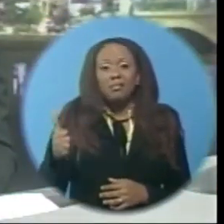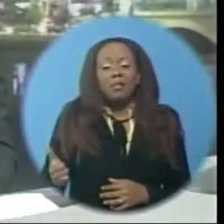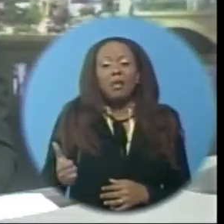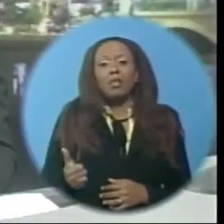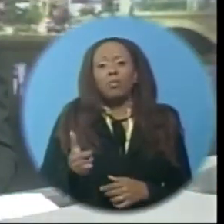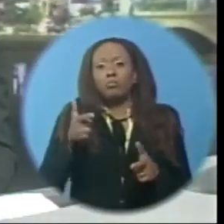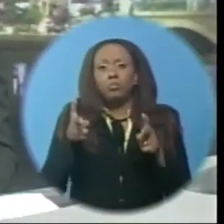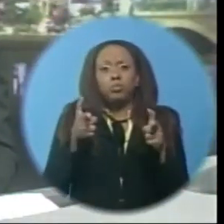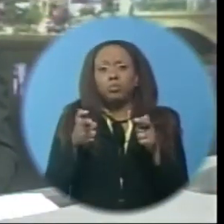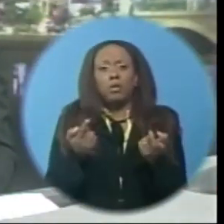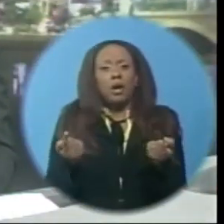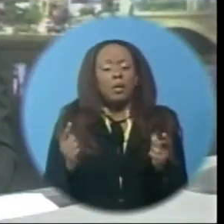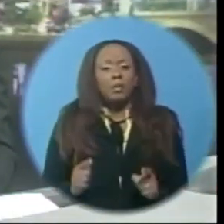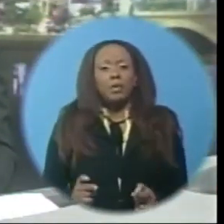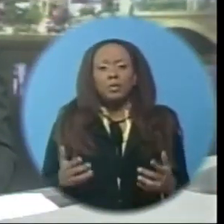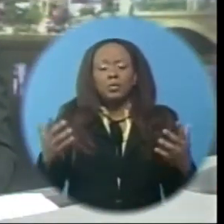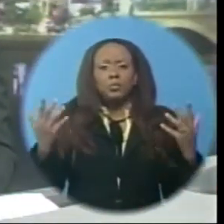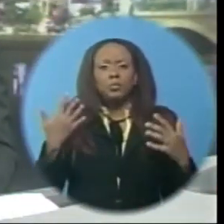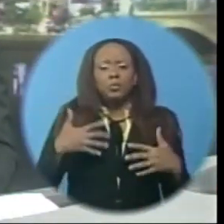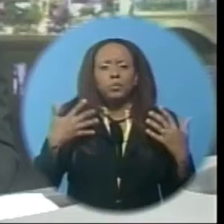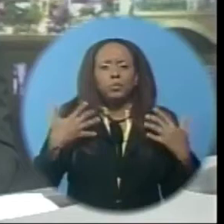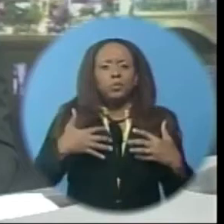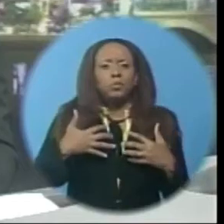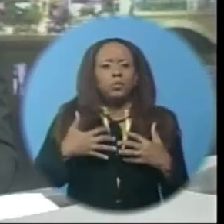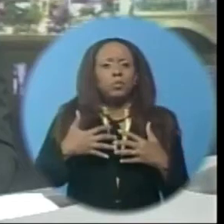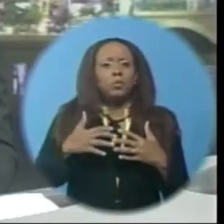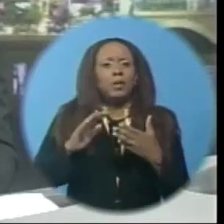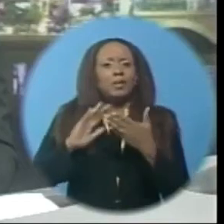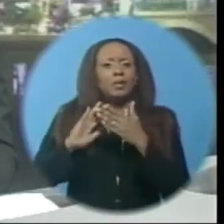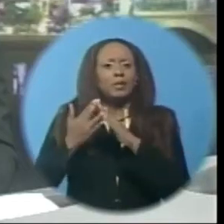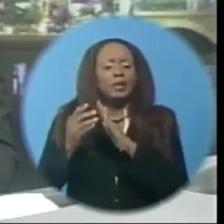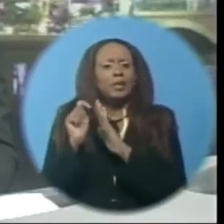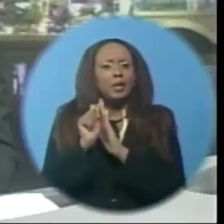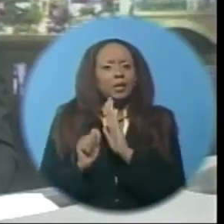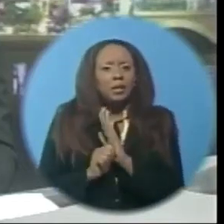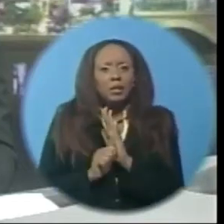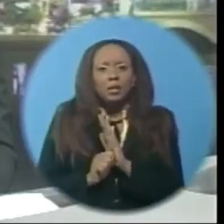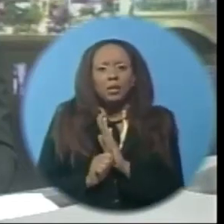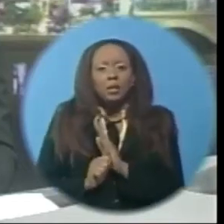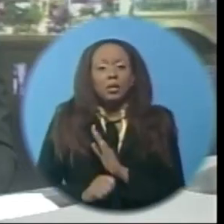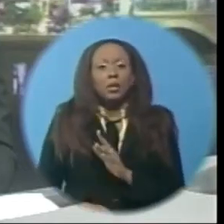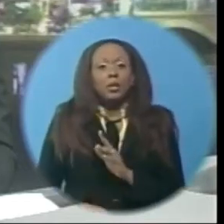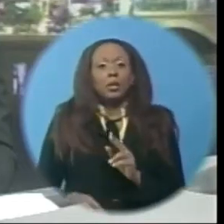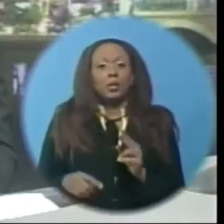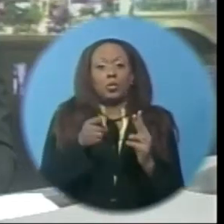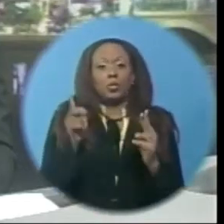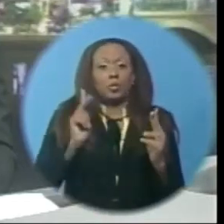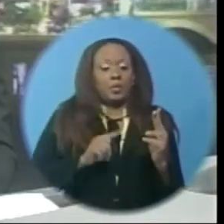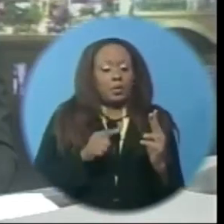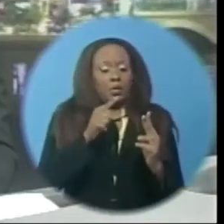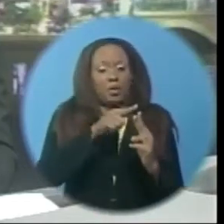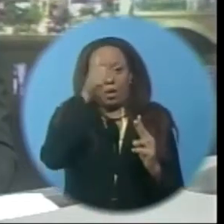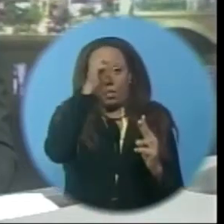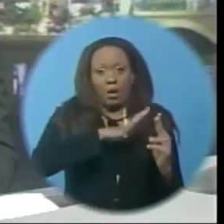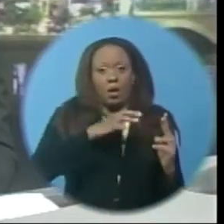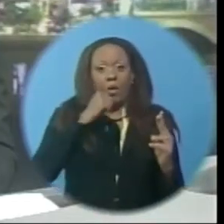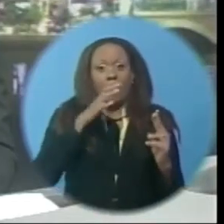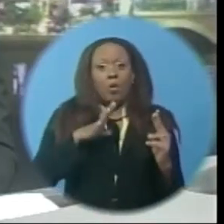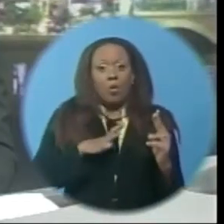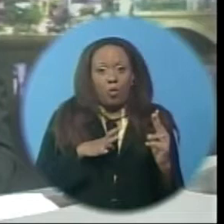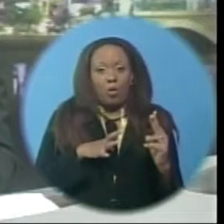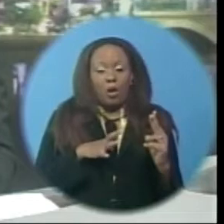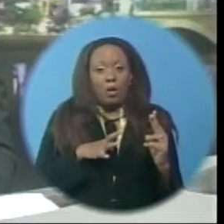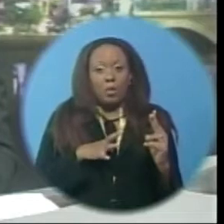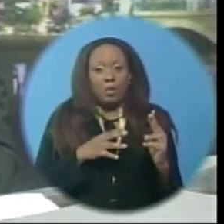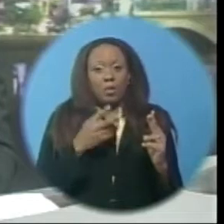There's been yet another shooting incident, this time in the city. As a result of the gunplay, two people, a man and a woman,